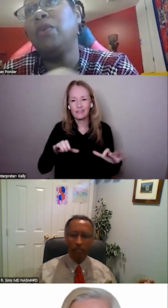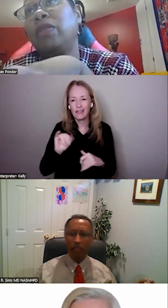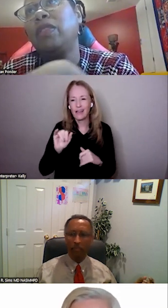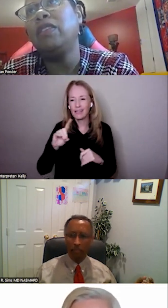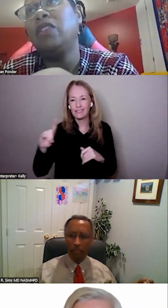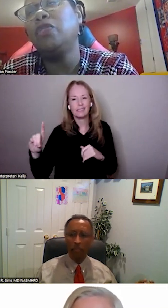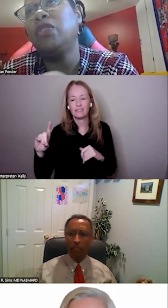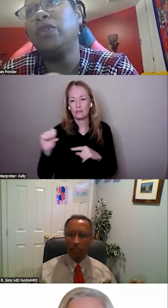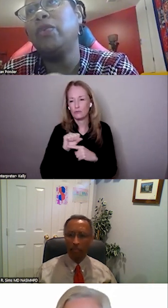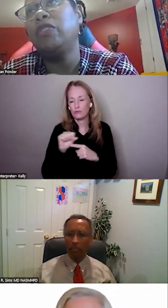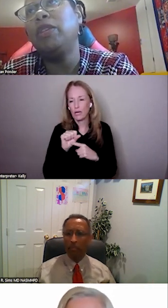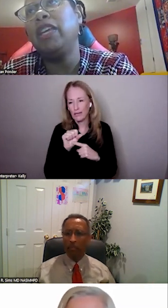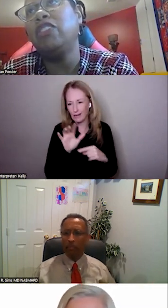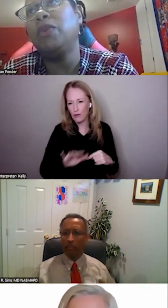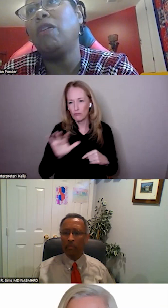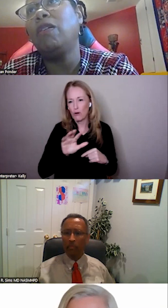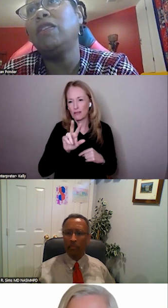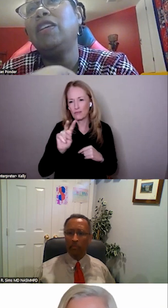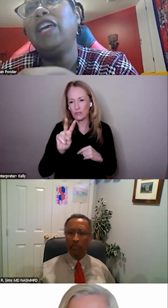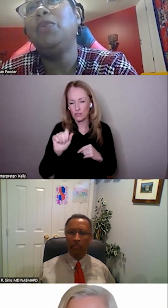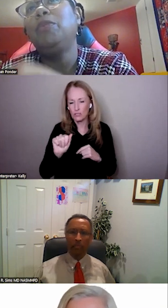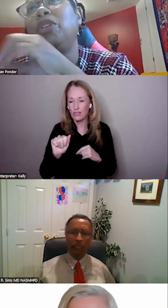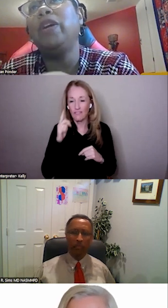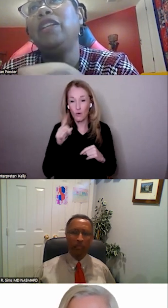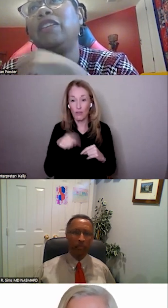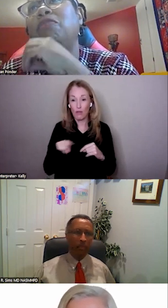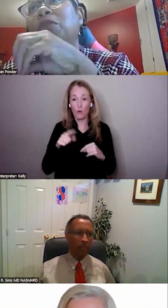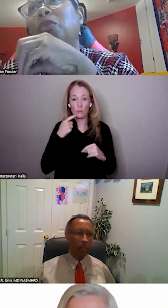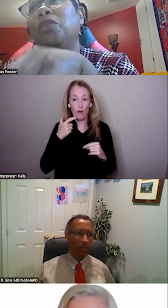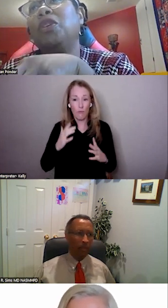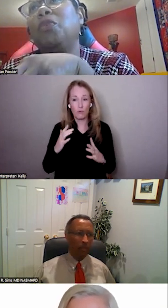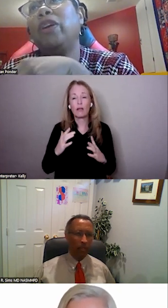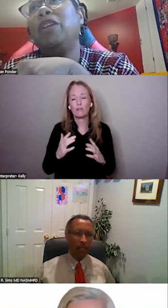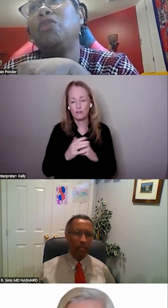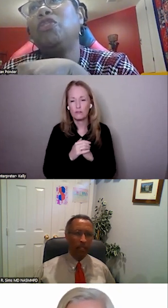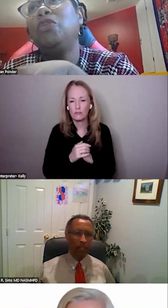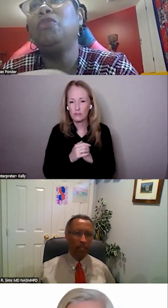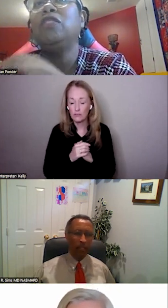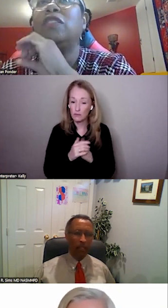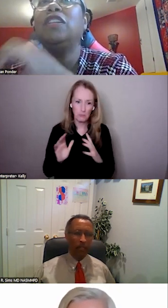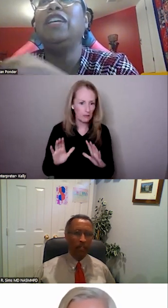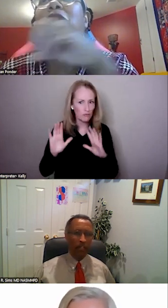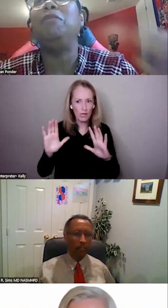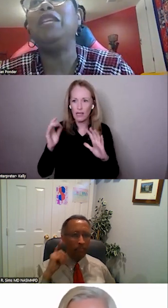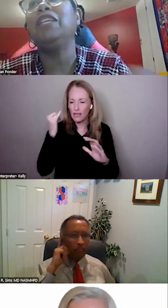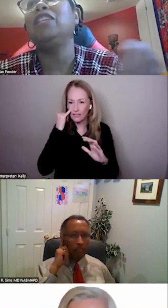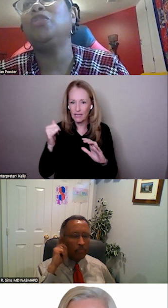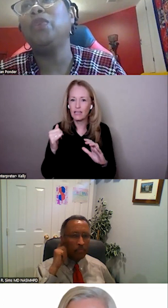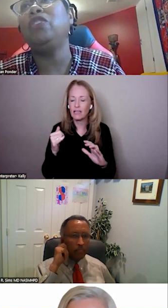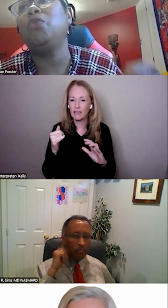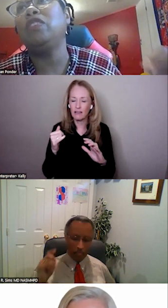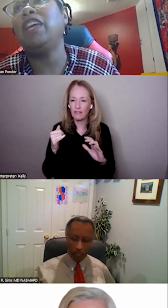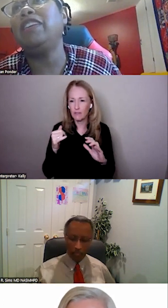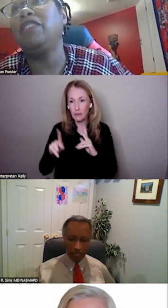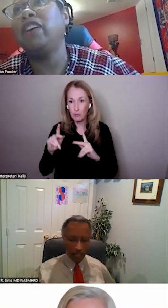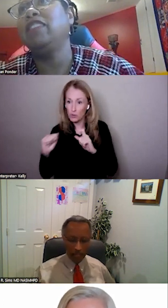state with the centers that are going to be answering calls. And it would be great if people, were able to just connect immediately to